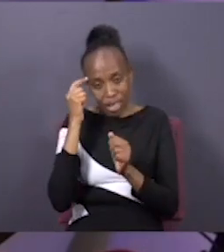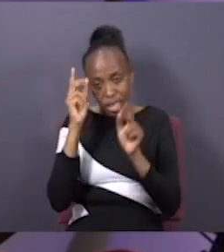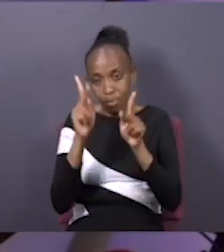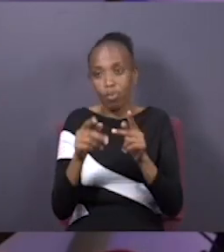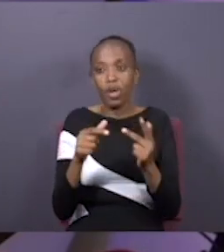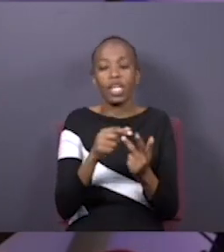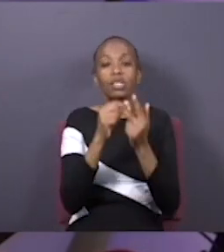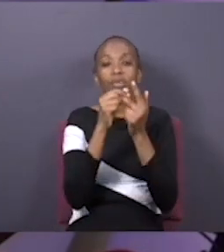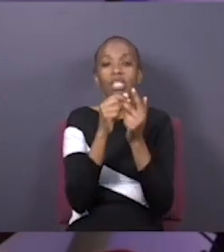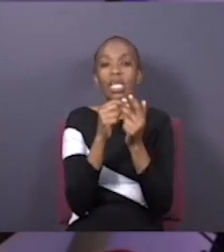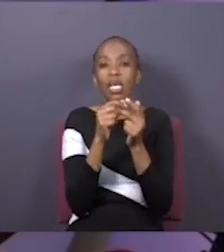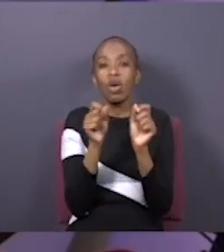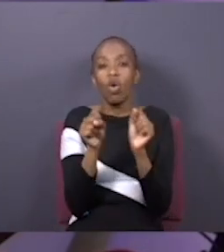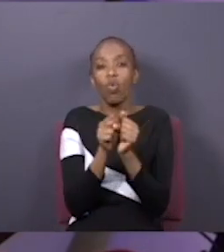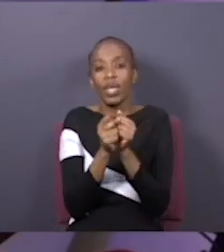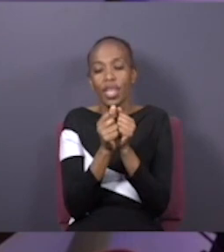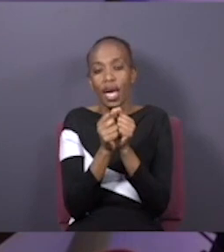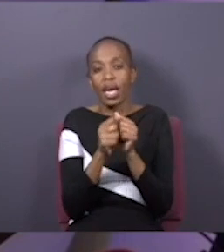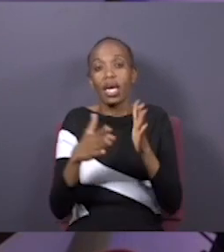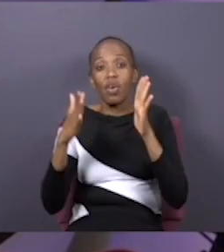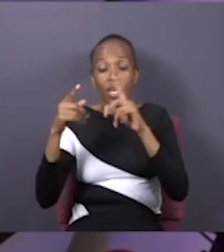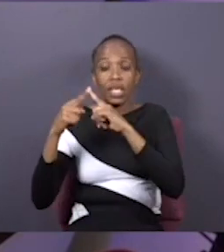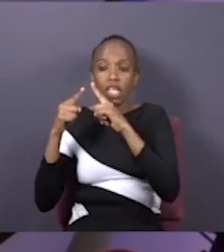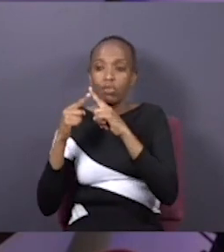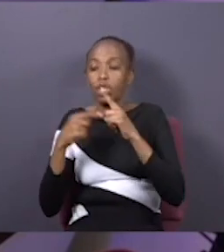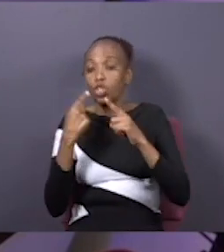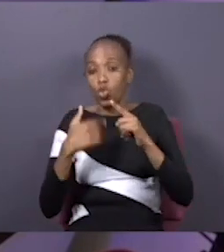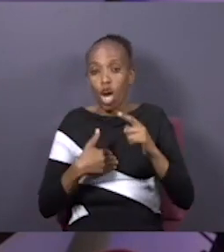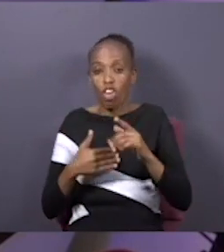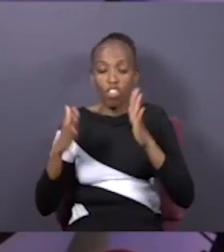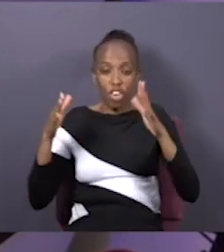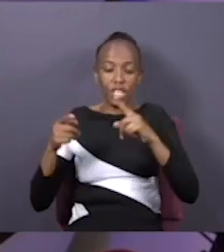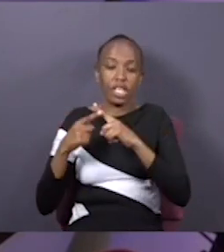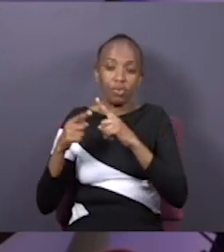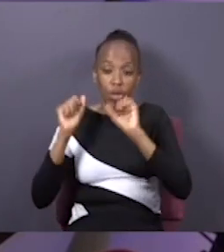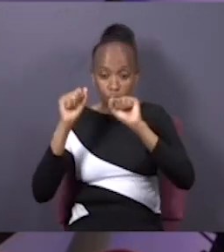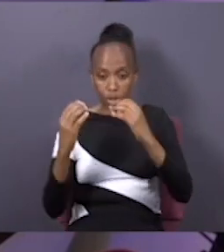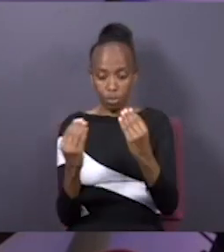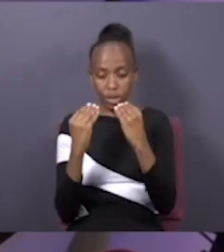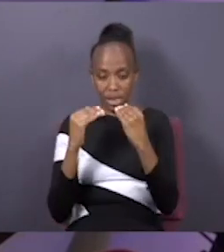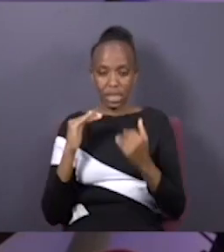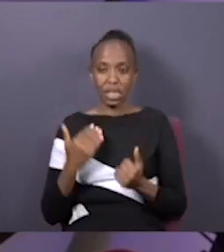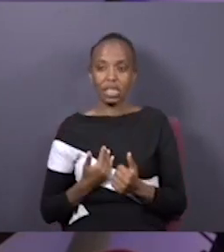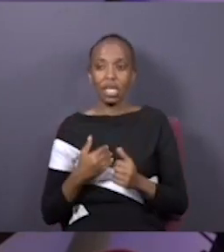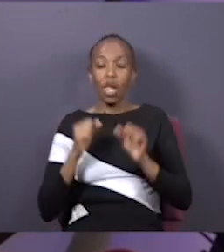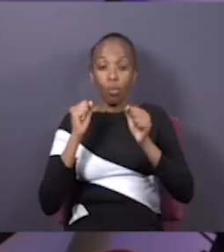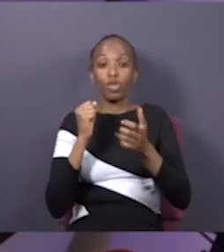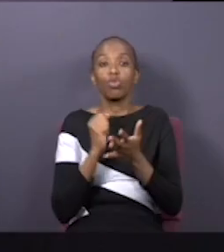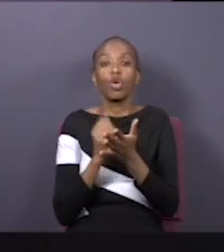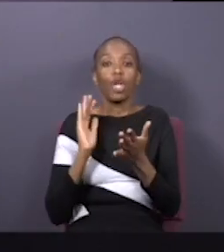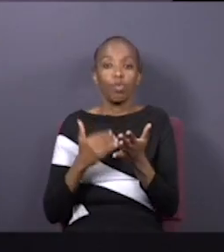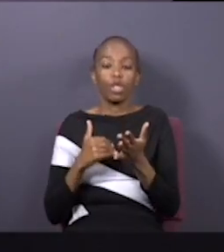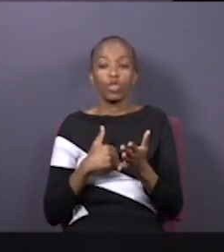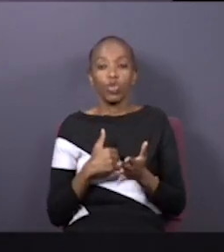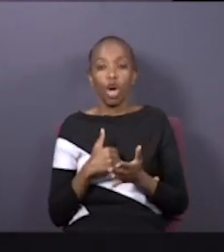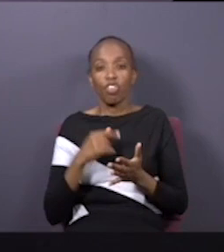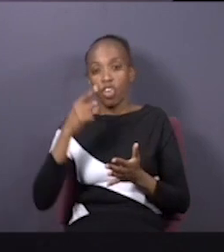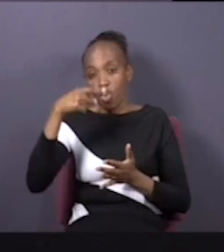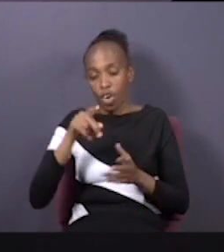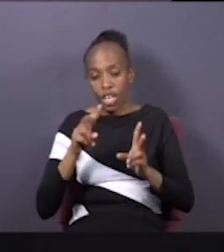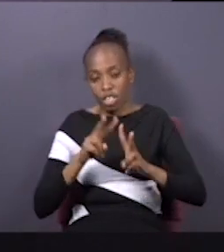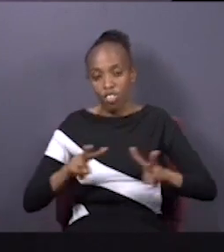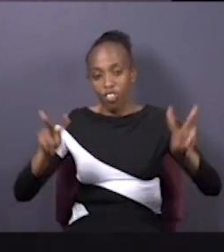especially with greater experience. Those who have greater experience, they will teach us. They will help us to have